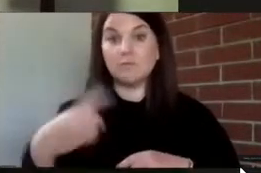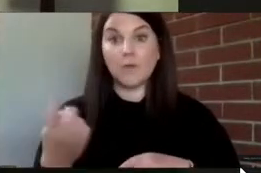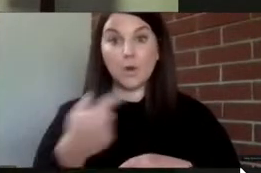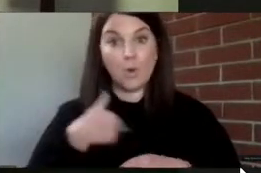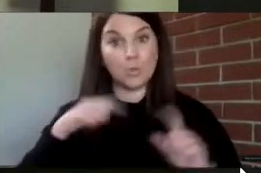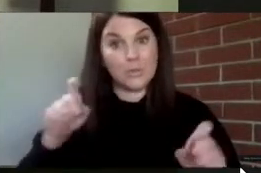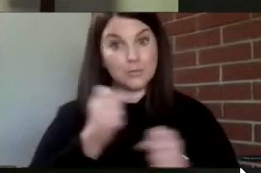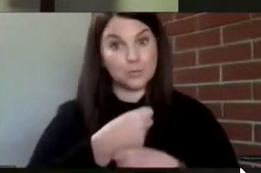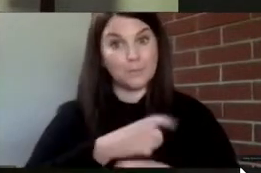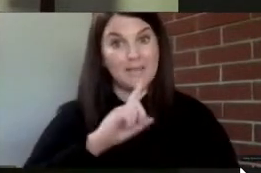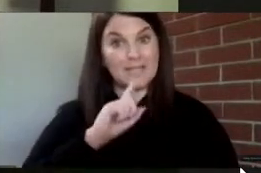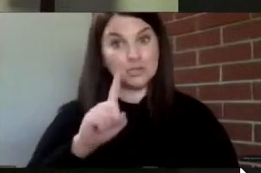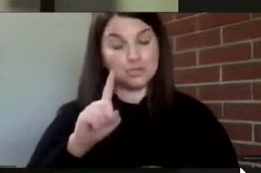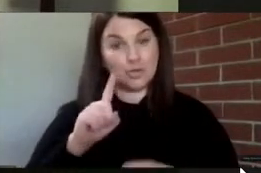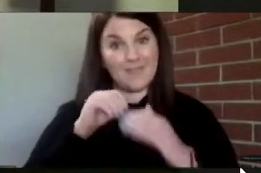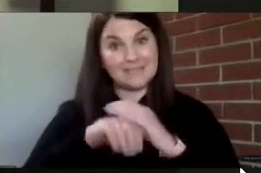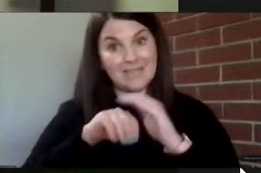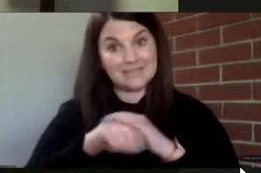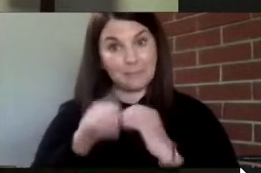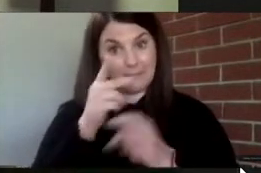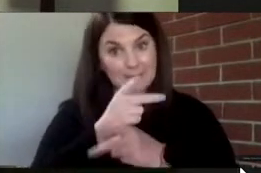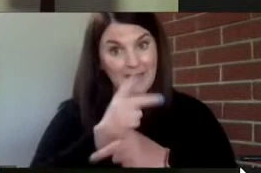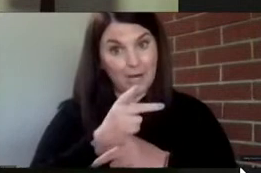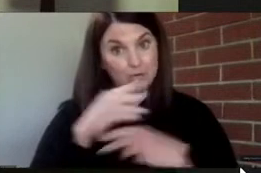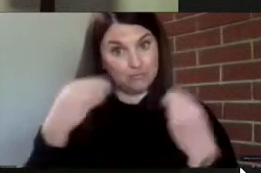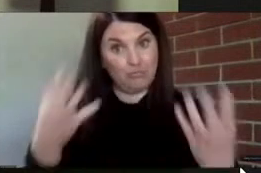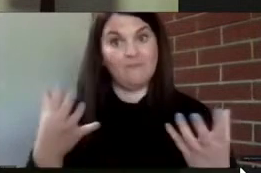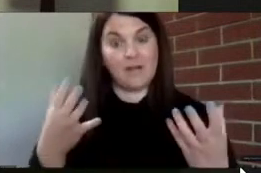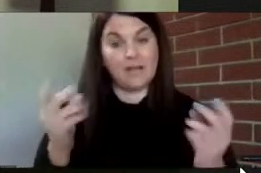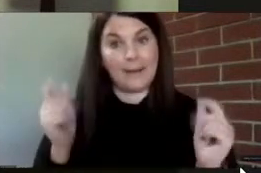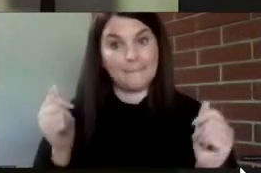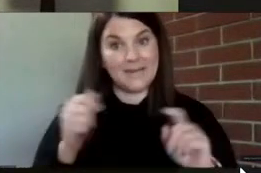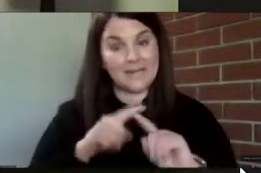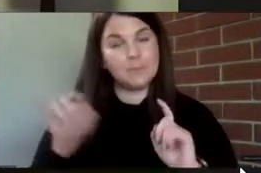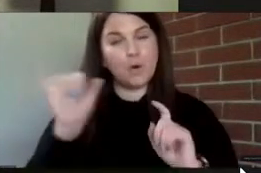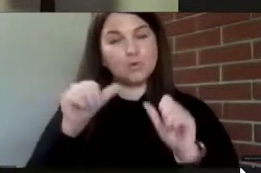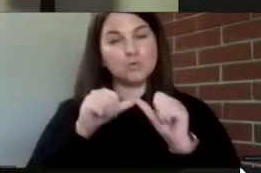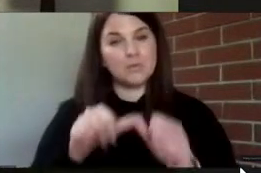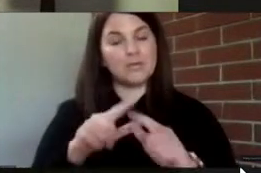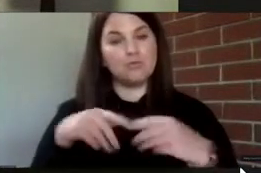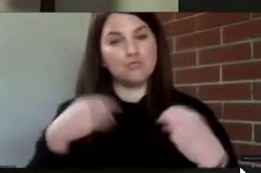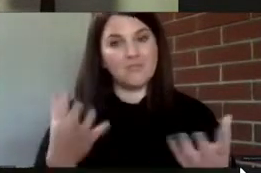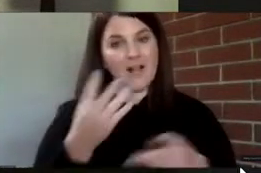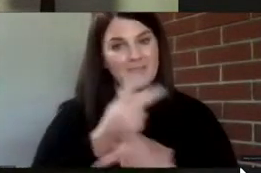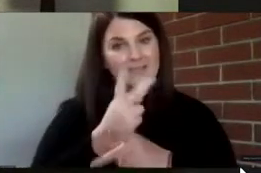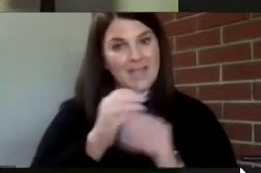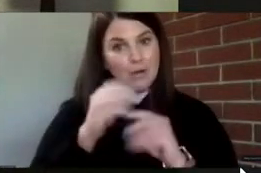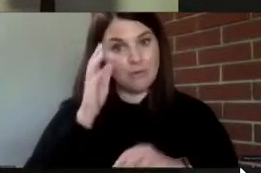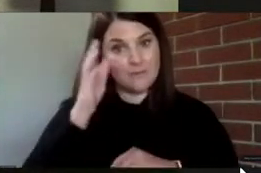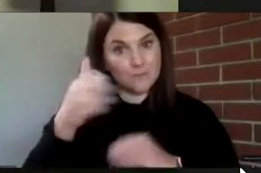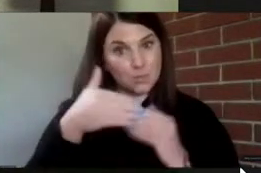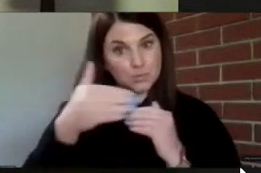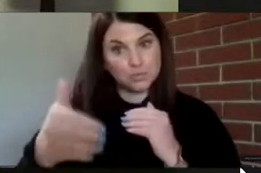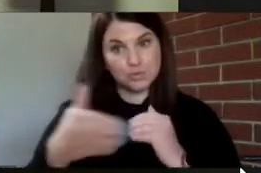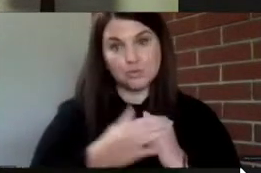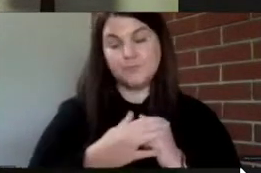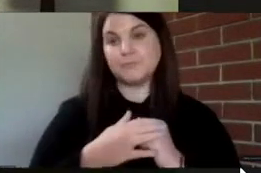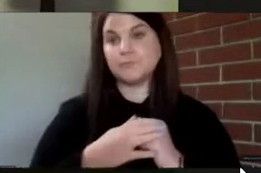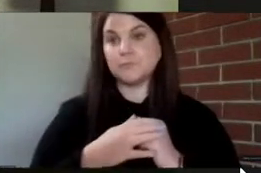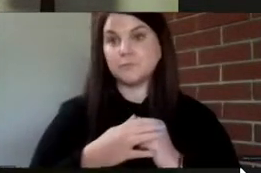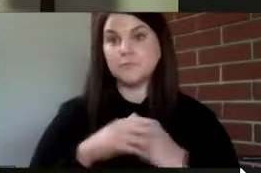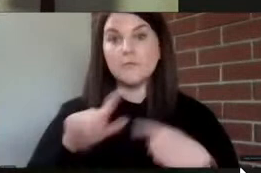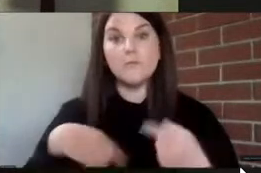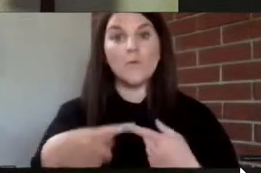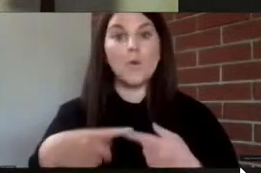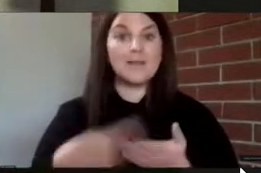ensure that the accessible care is provided immediately, but also continue to provide that care in the future. So when discussing